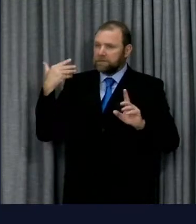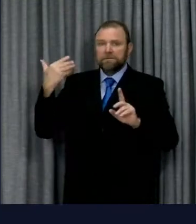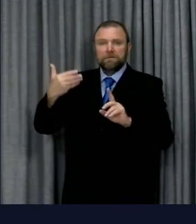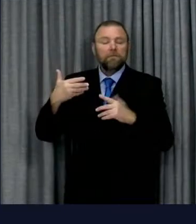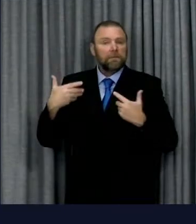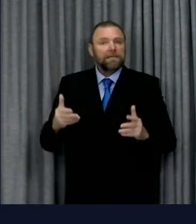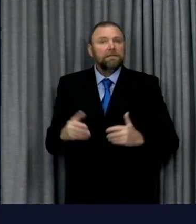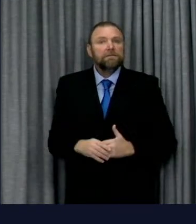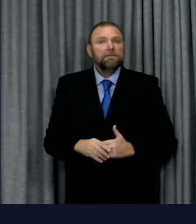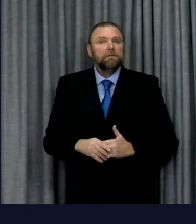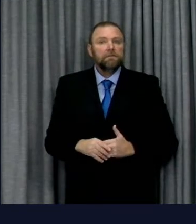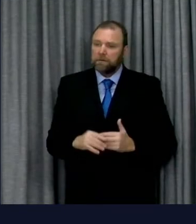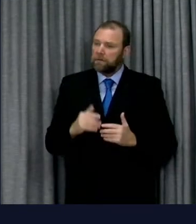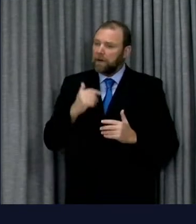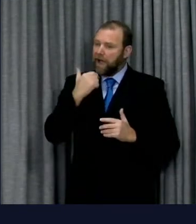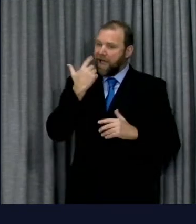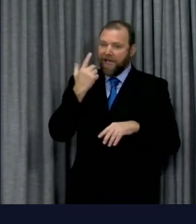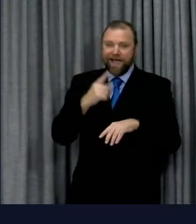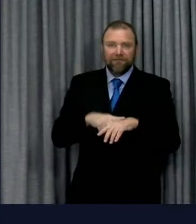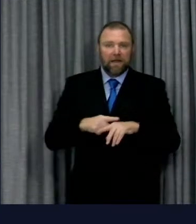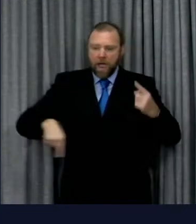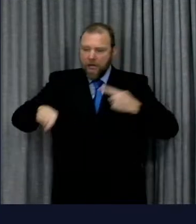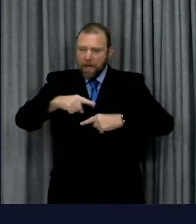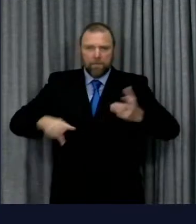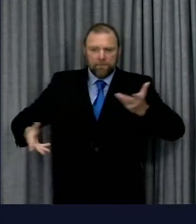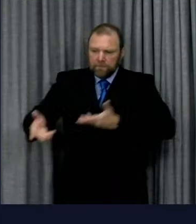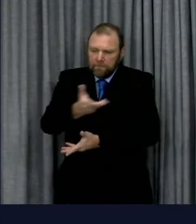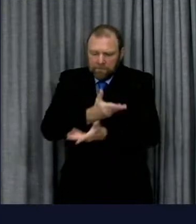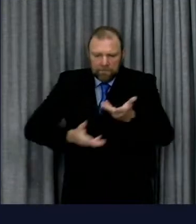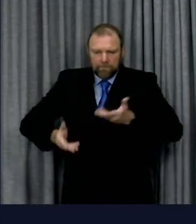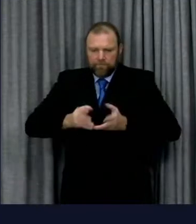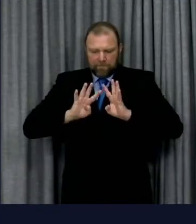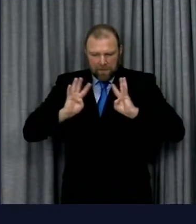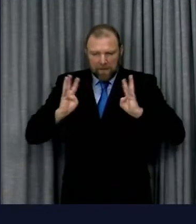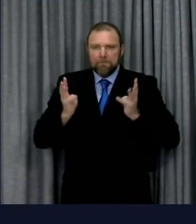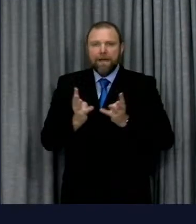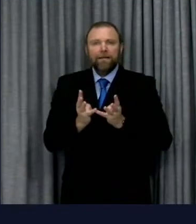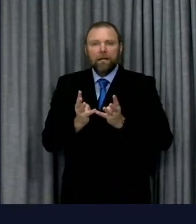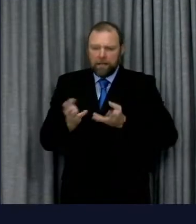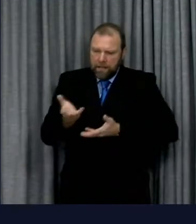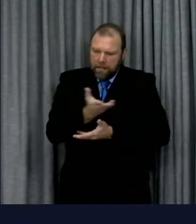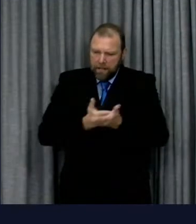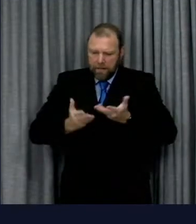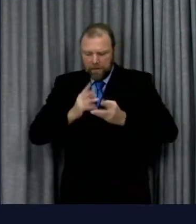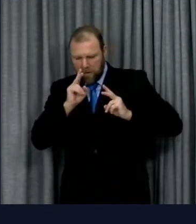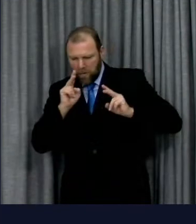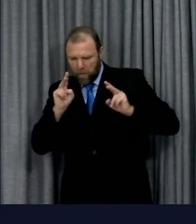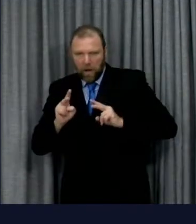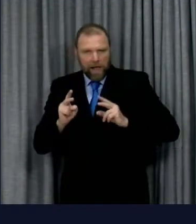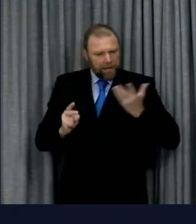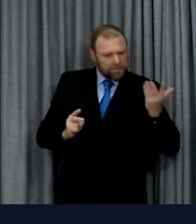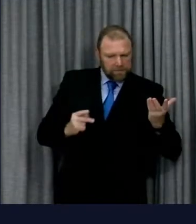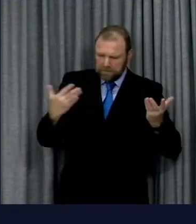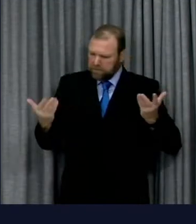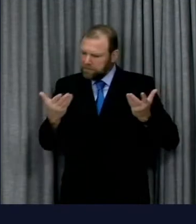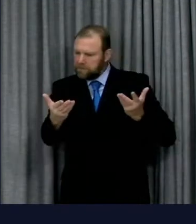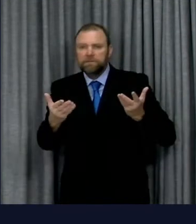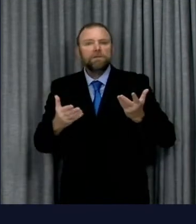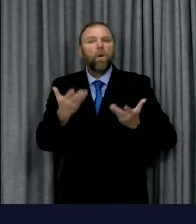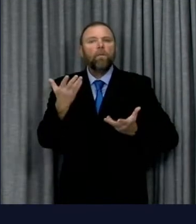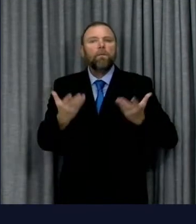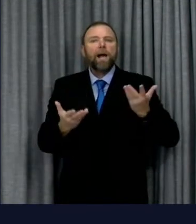all the time. Every time we make a set of decisions, we're trying to weigh up the different harms that come